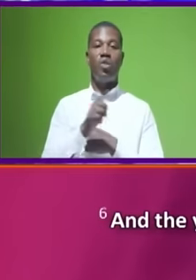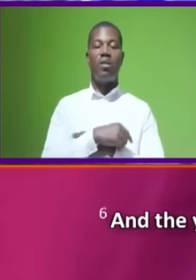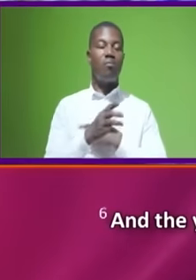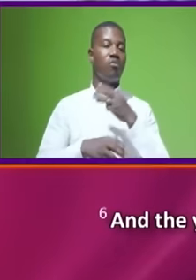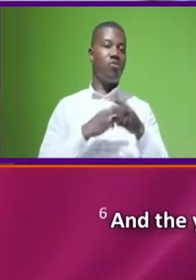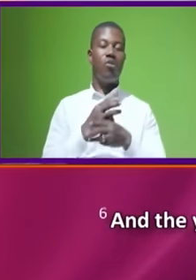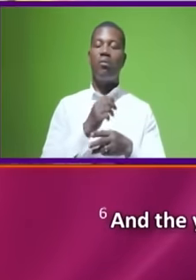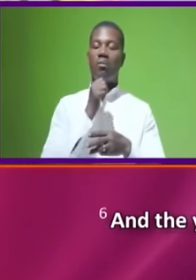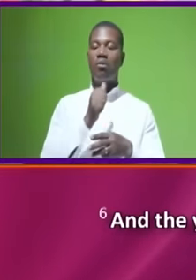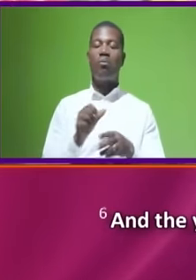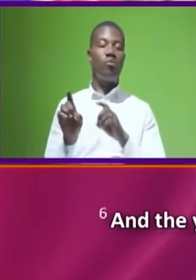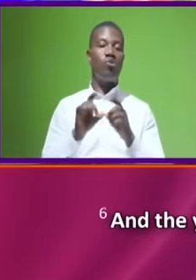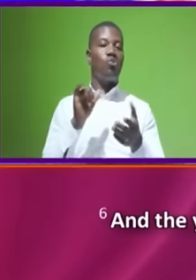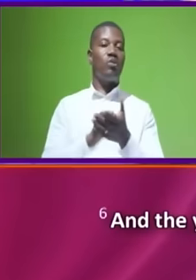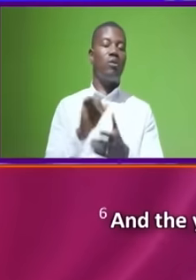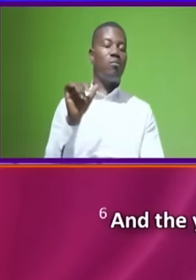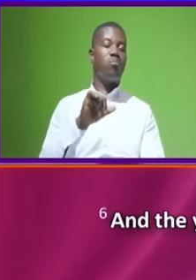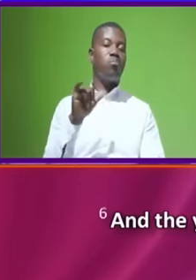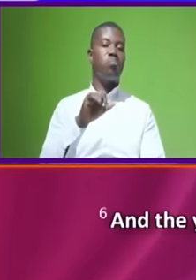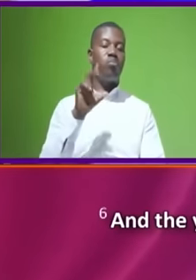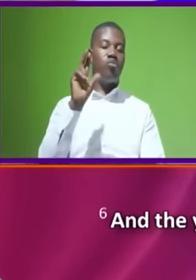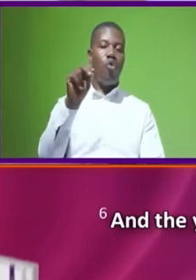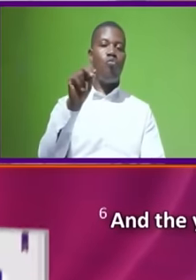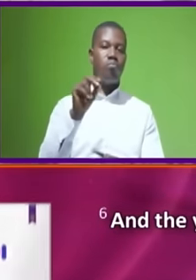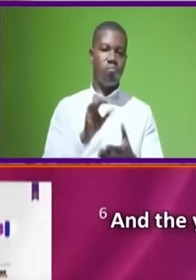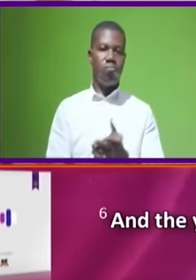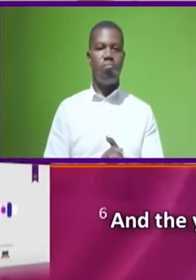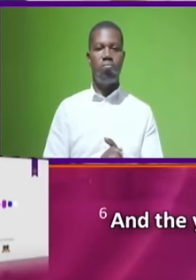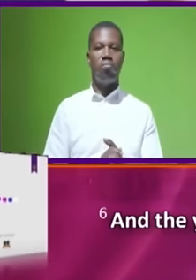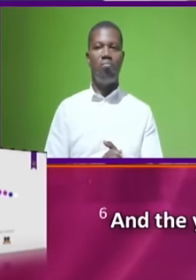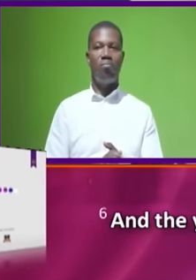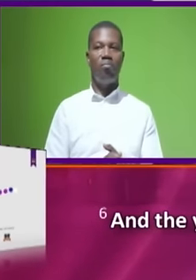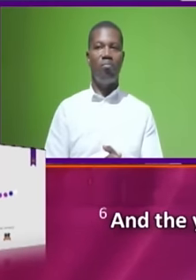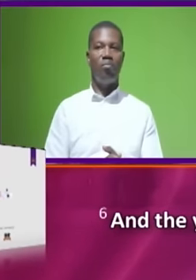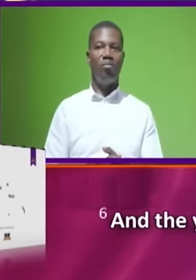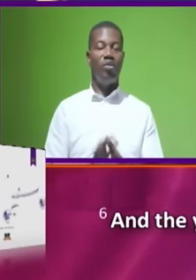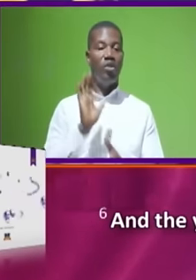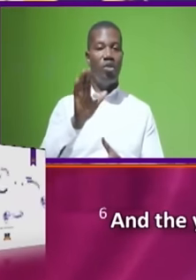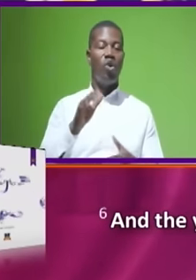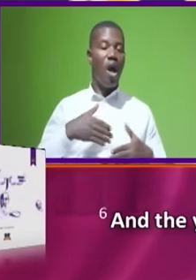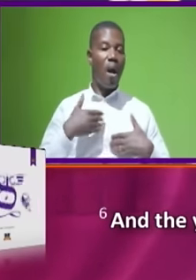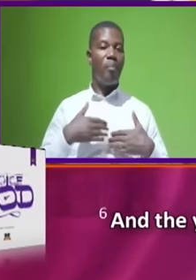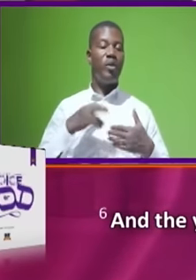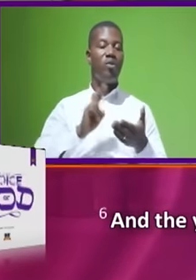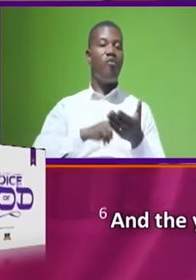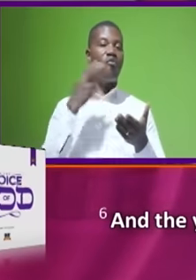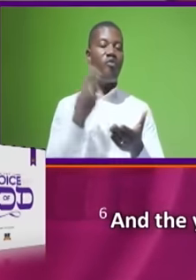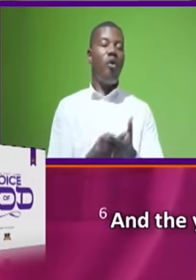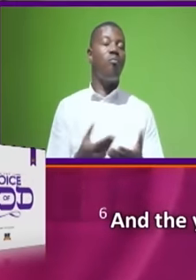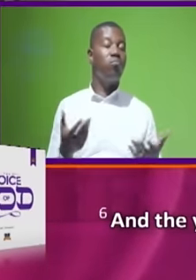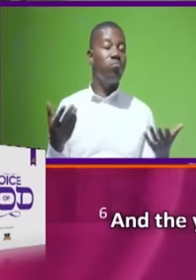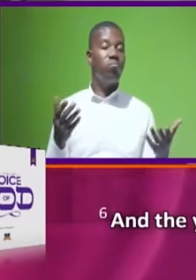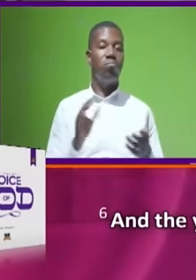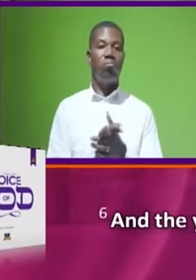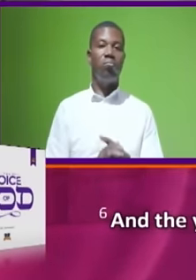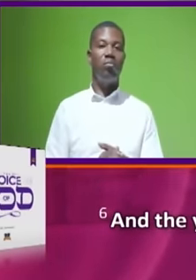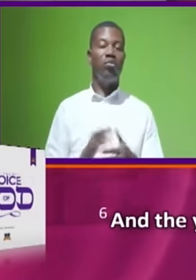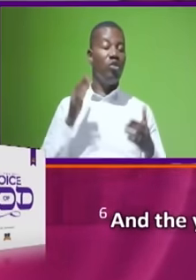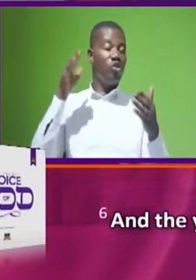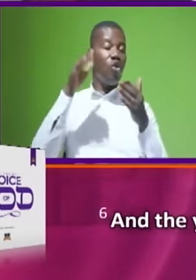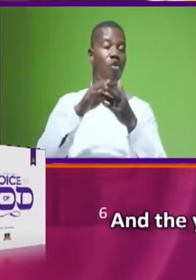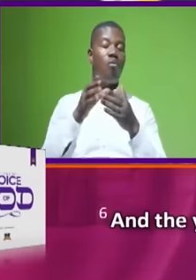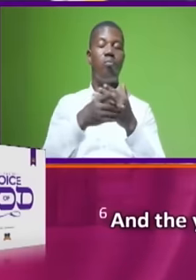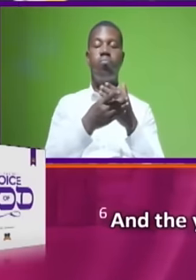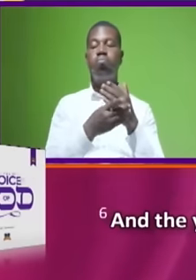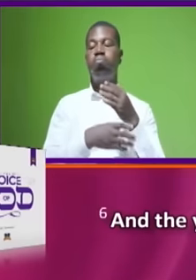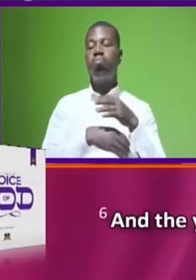So in today's world, the Lord will not let this happen to me. Your happiness shall fall out of your hands,